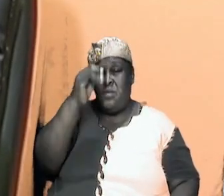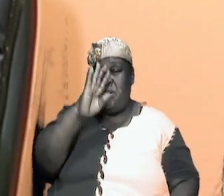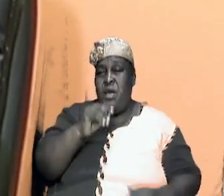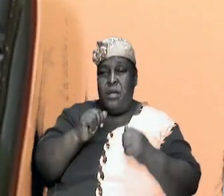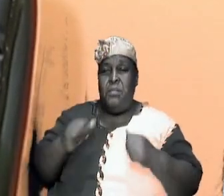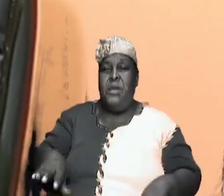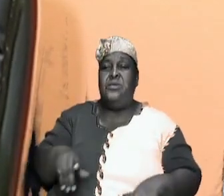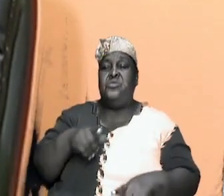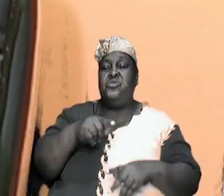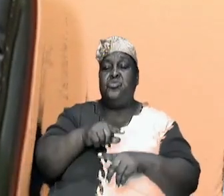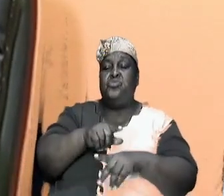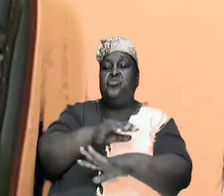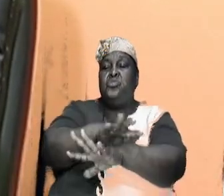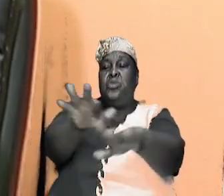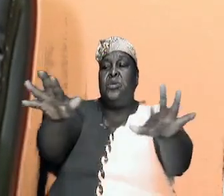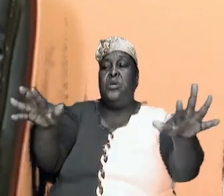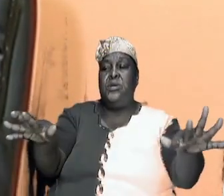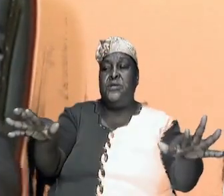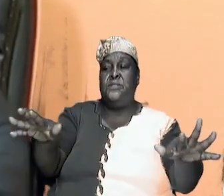you all.